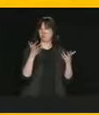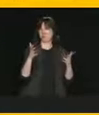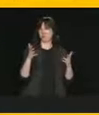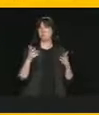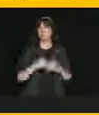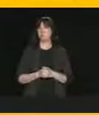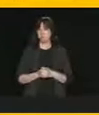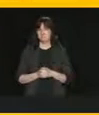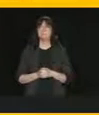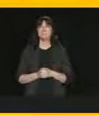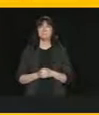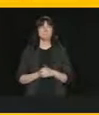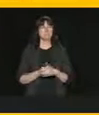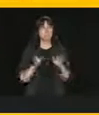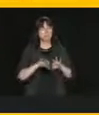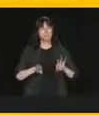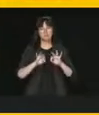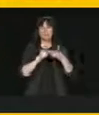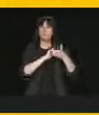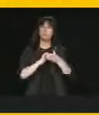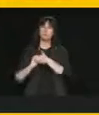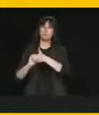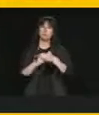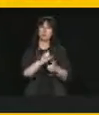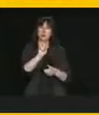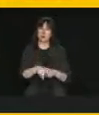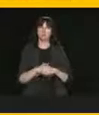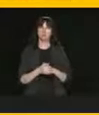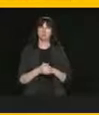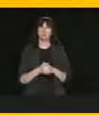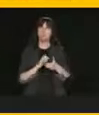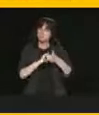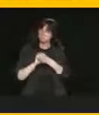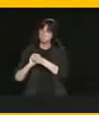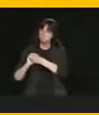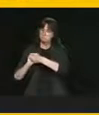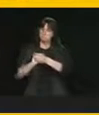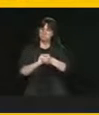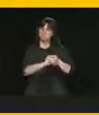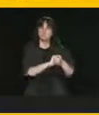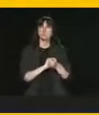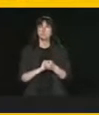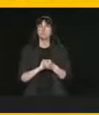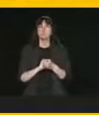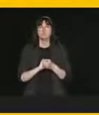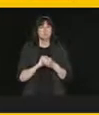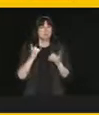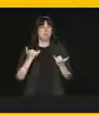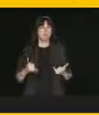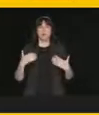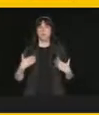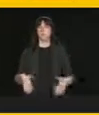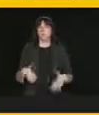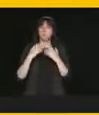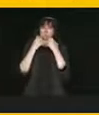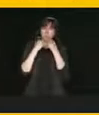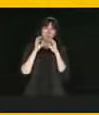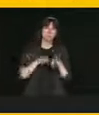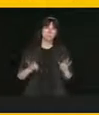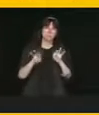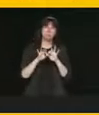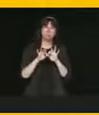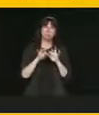this, we must work together, and we must stay united. Now, more than ever, we have to stand